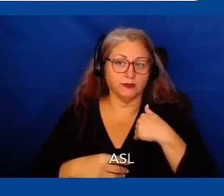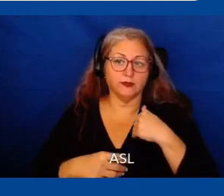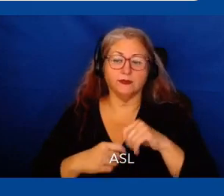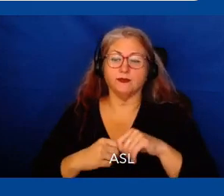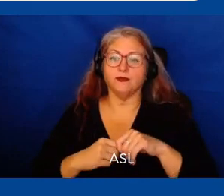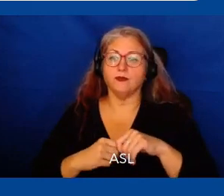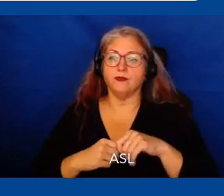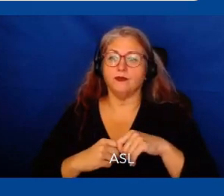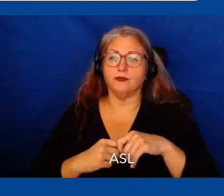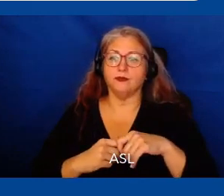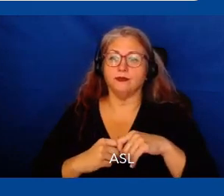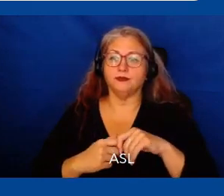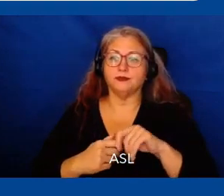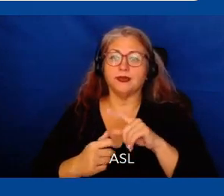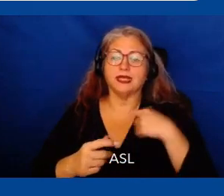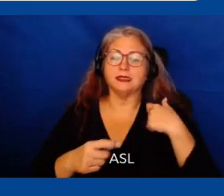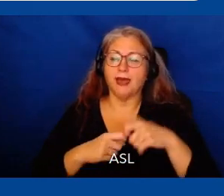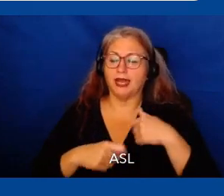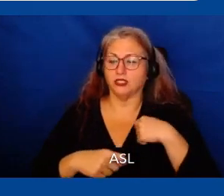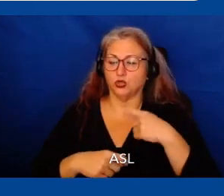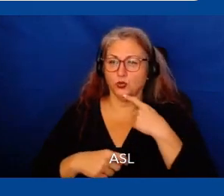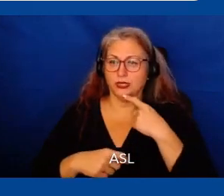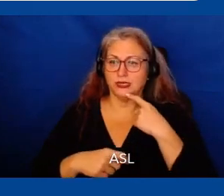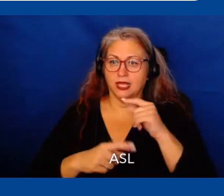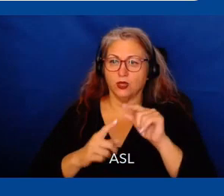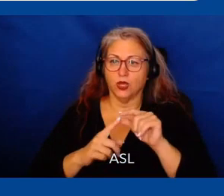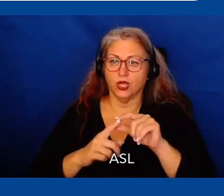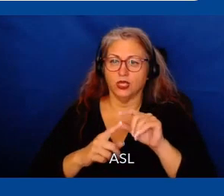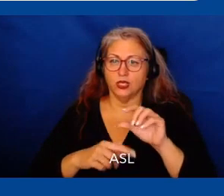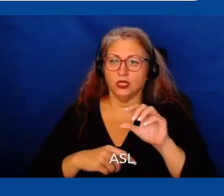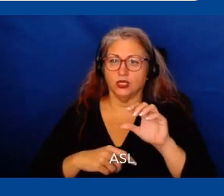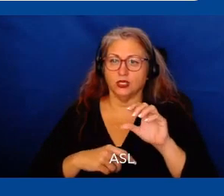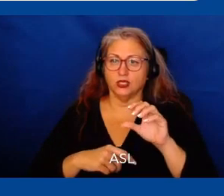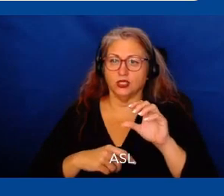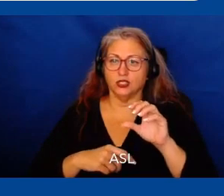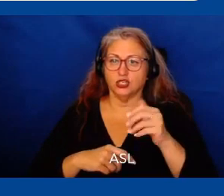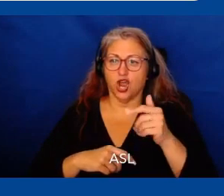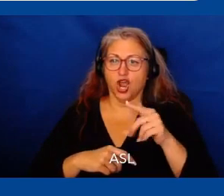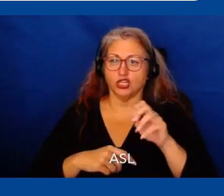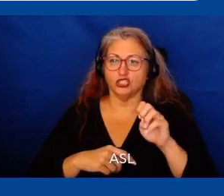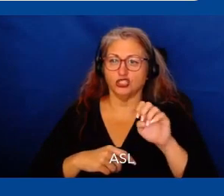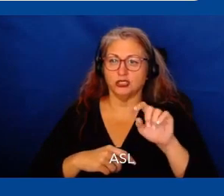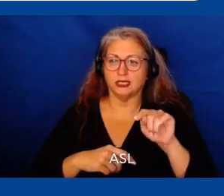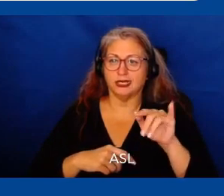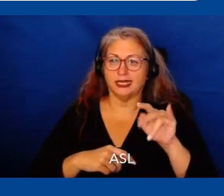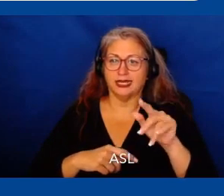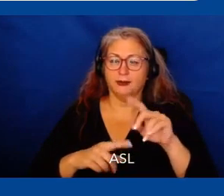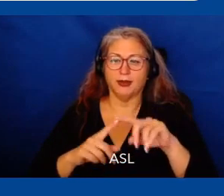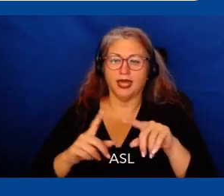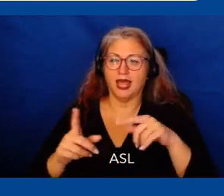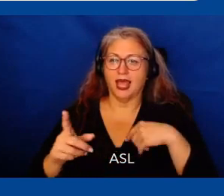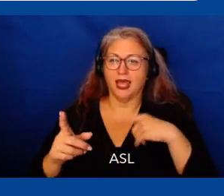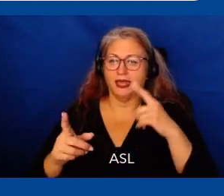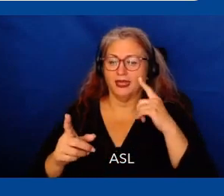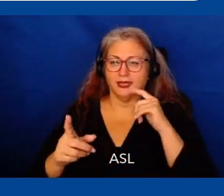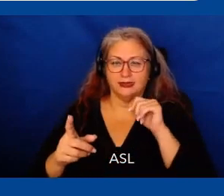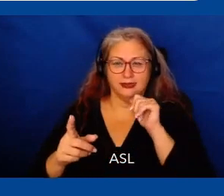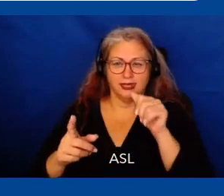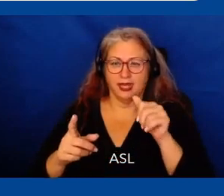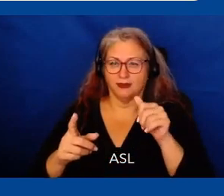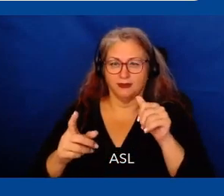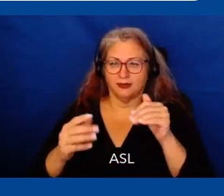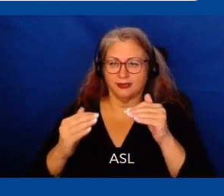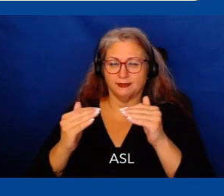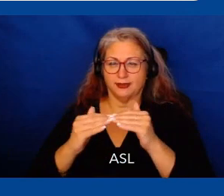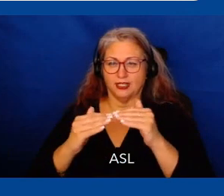which in Spanish we say charge the ink, but I don't think that in